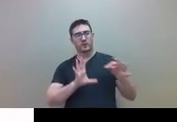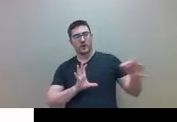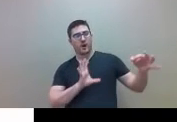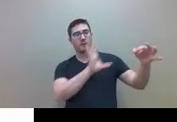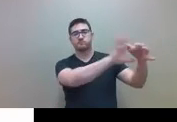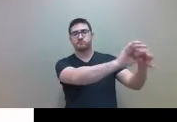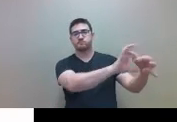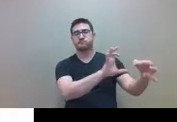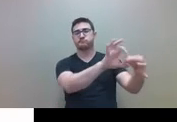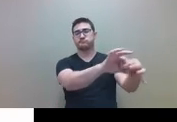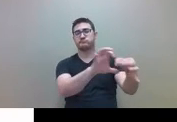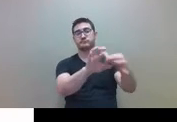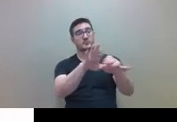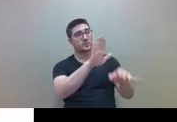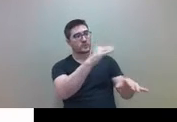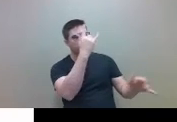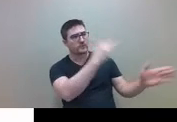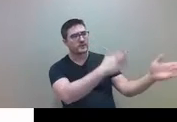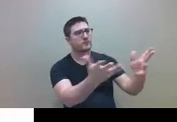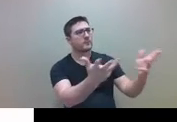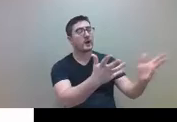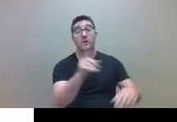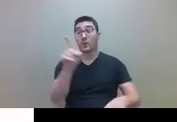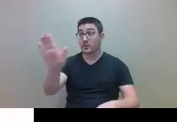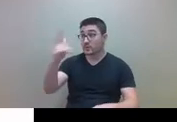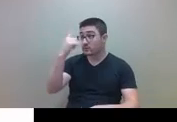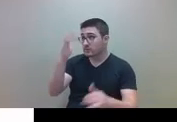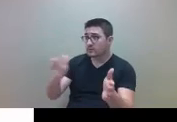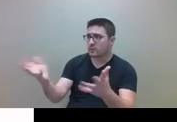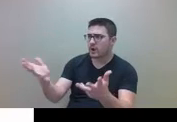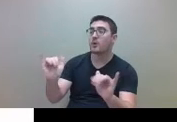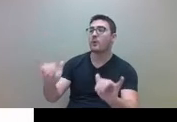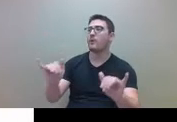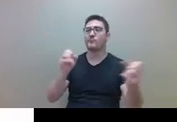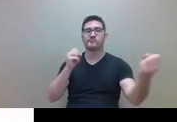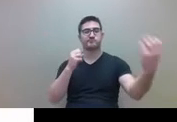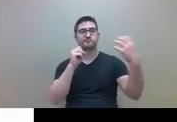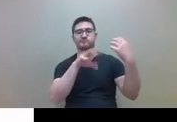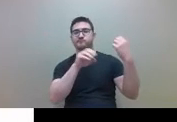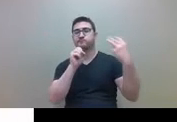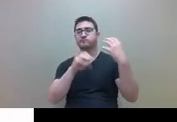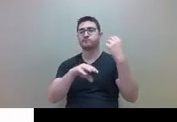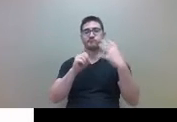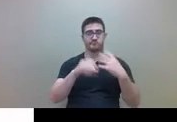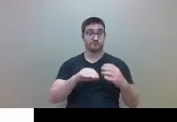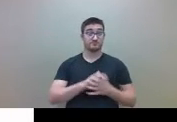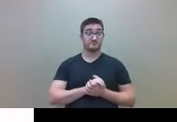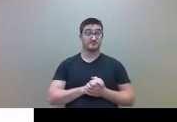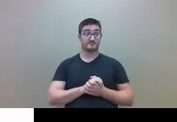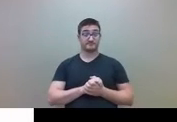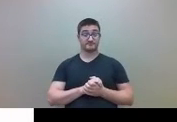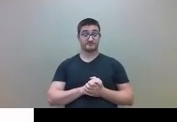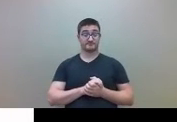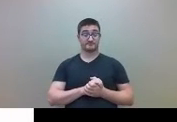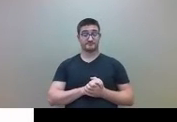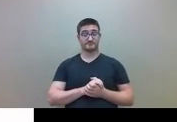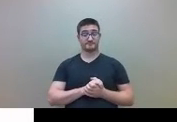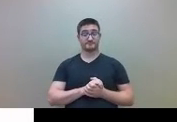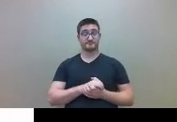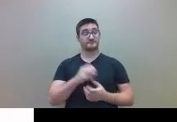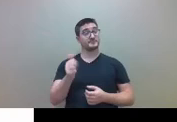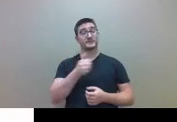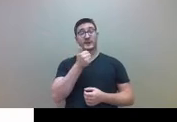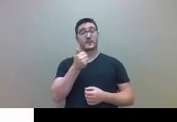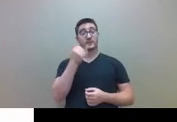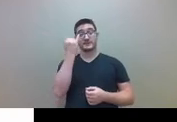other people. Okay. And journal when